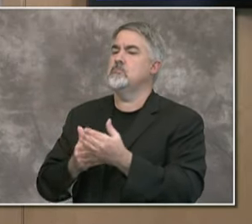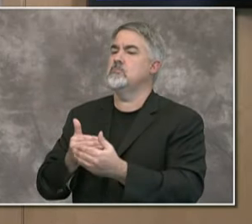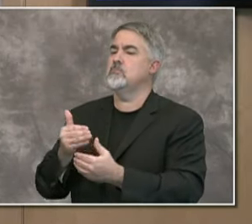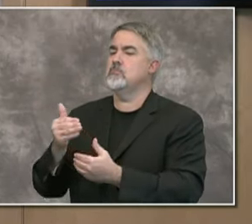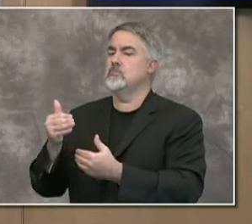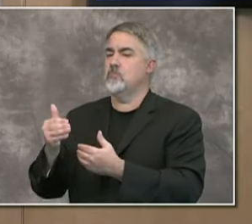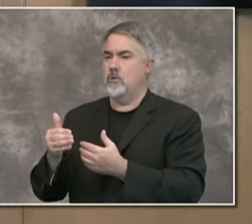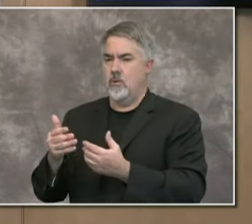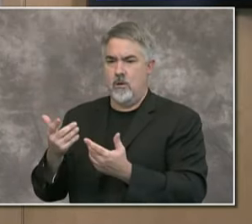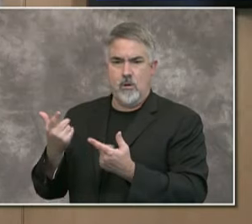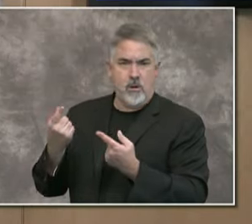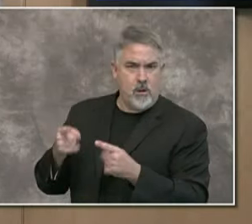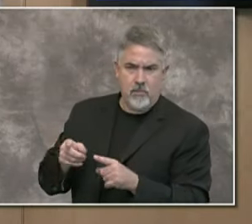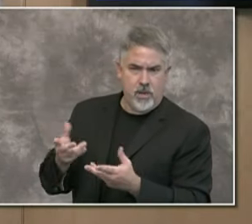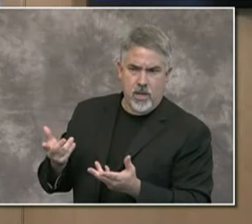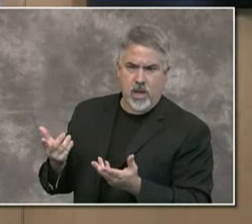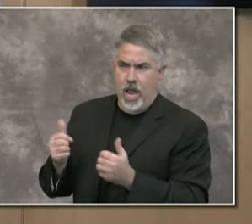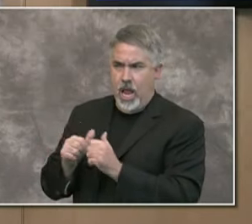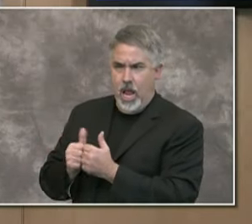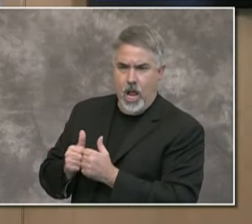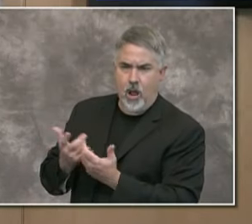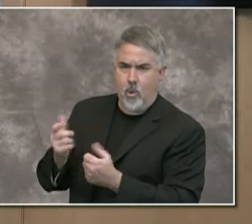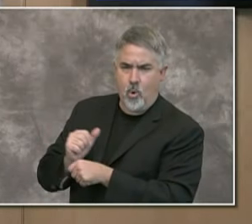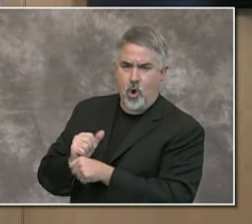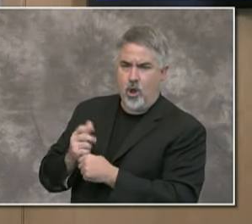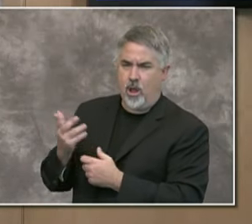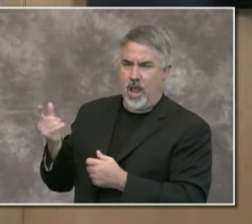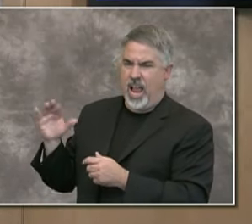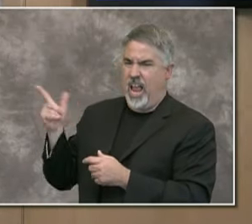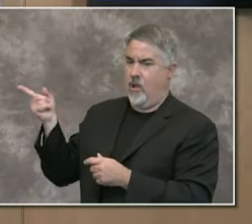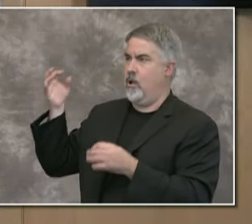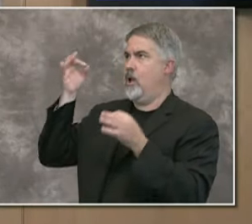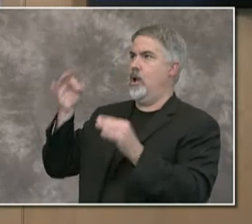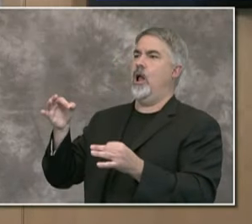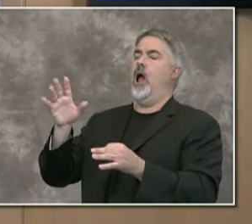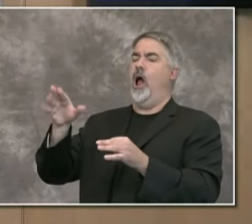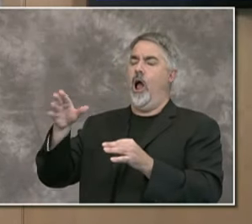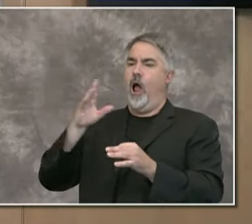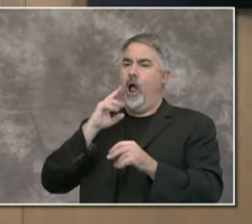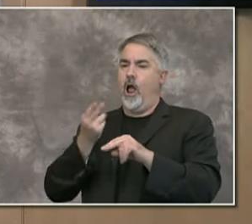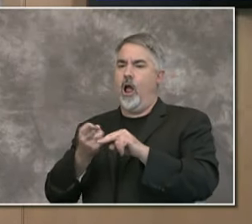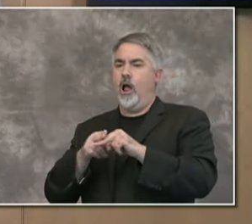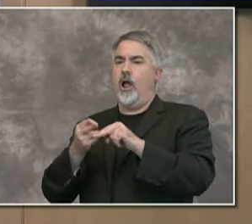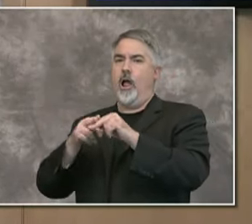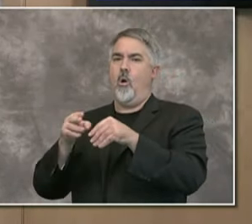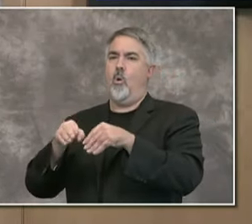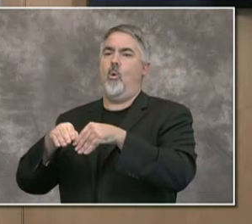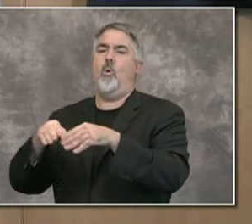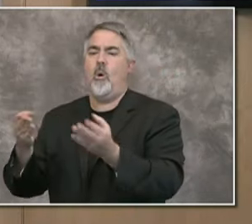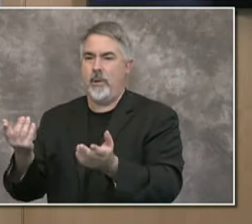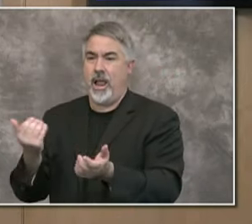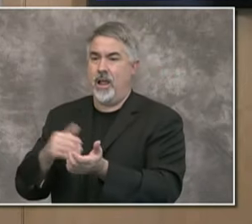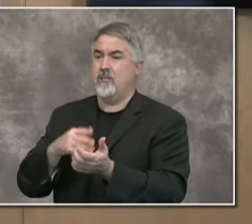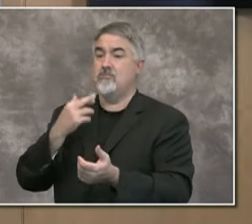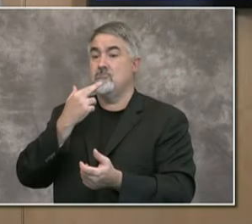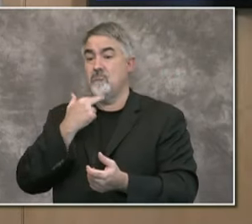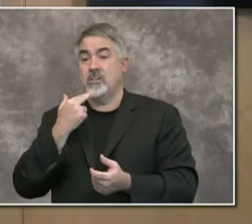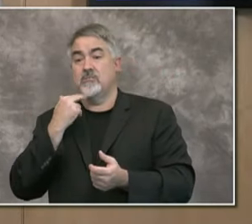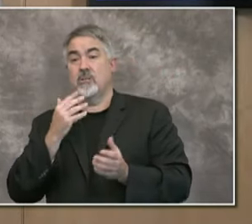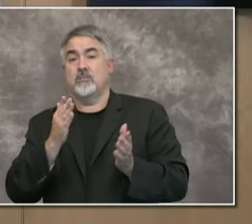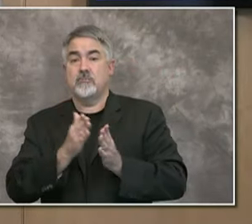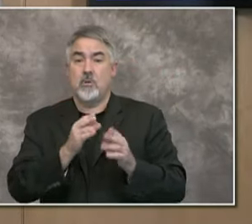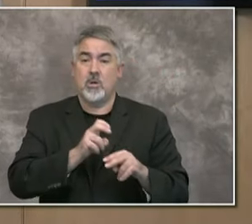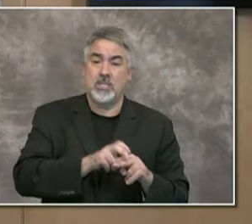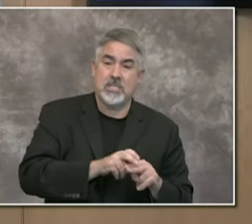How do you see the county opening back up in terms of would restaurants have fewer seats? Would people be wearing masks